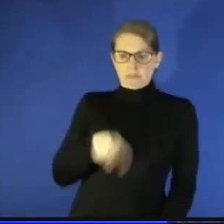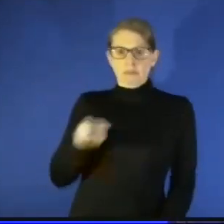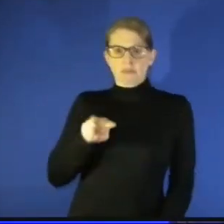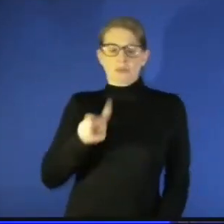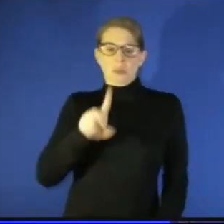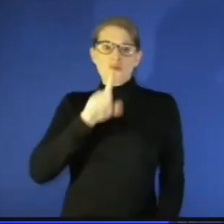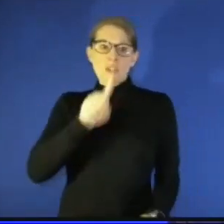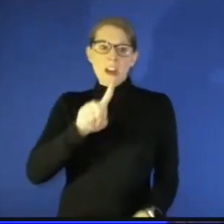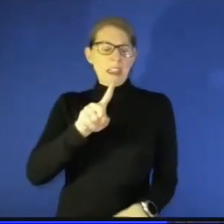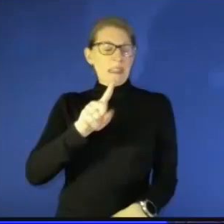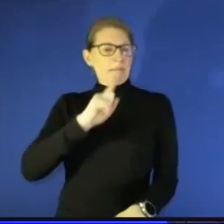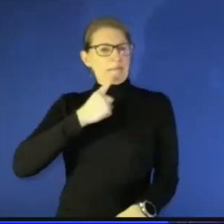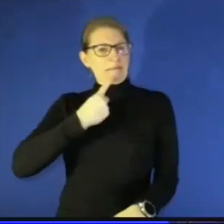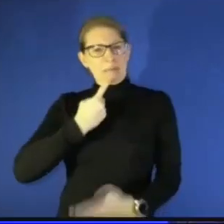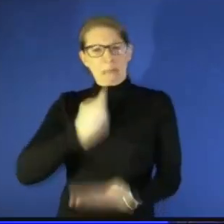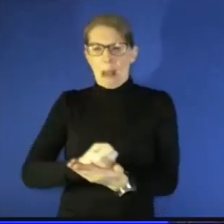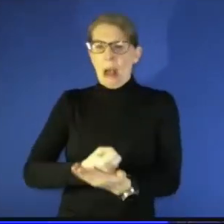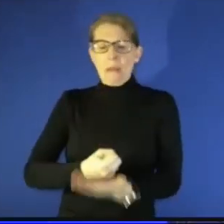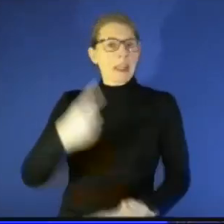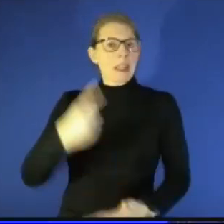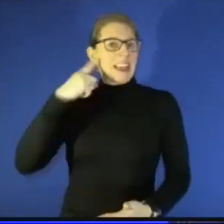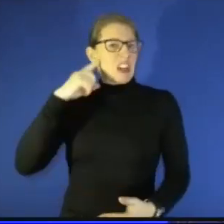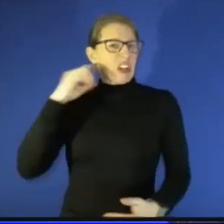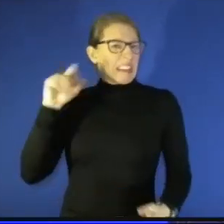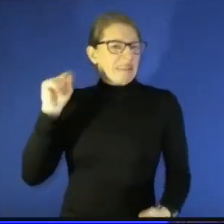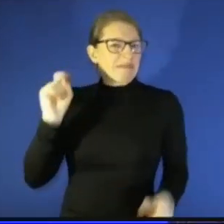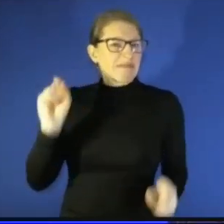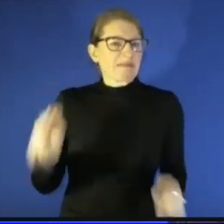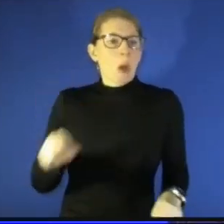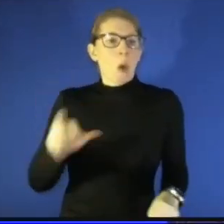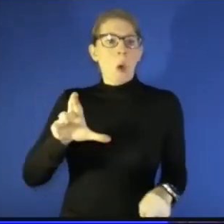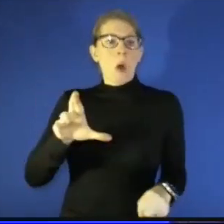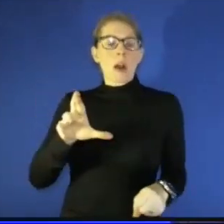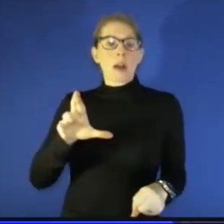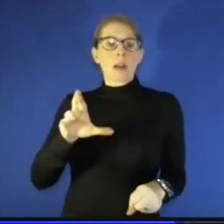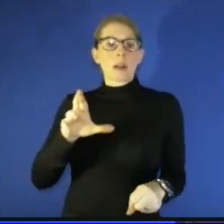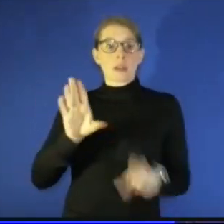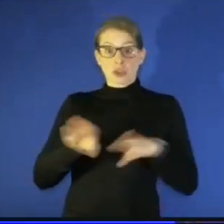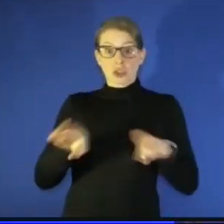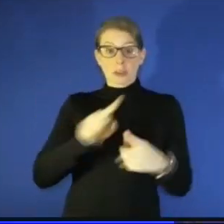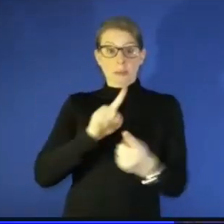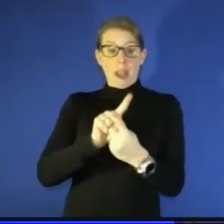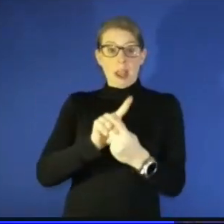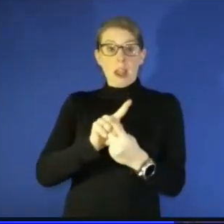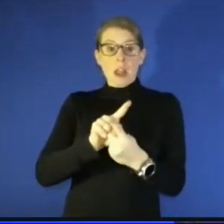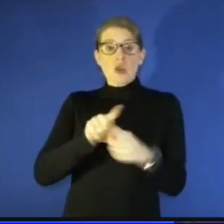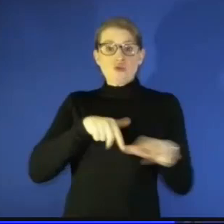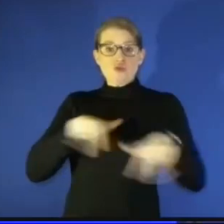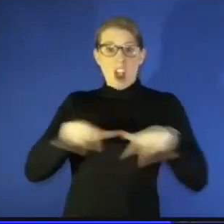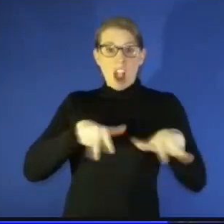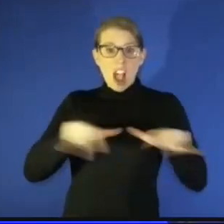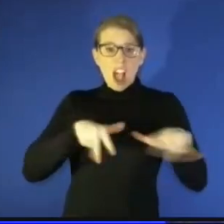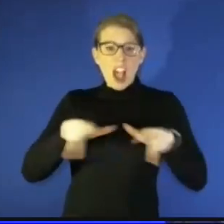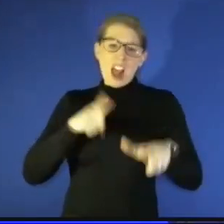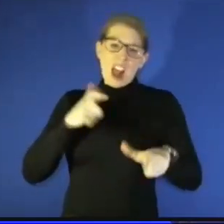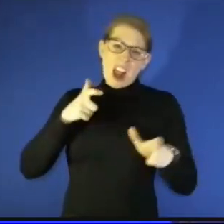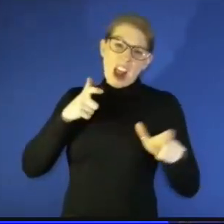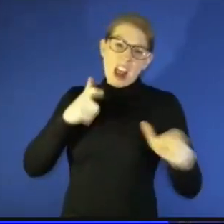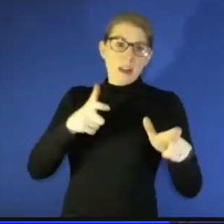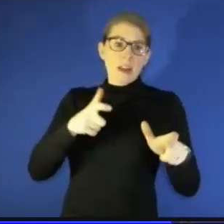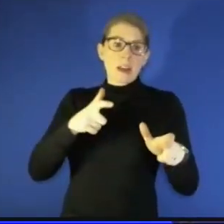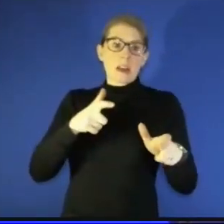impact and you can hear it, or an impact, I've met children running impacting on the corner of